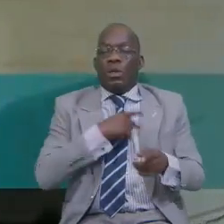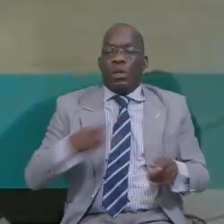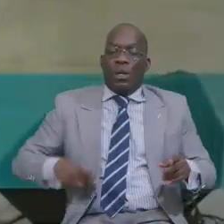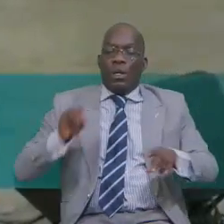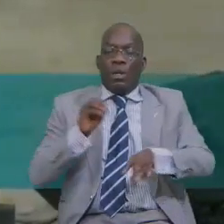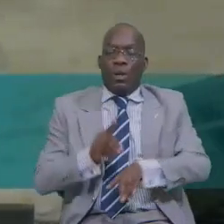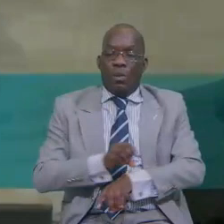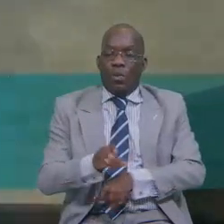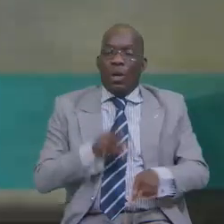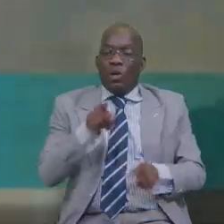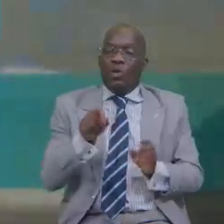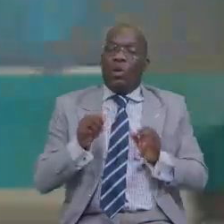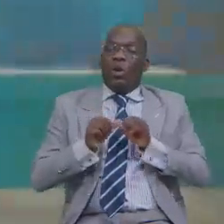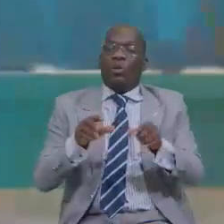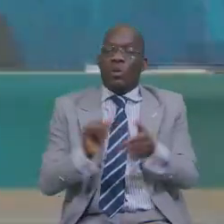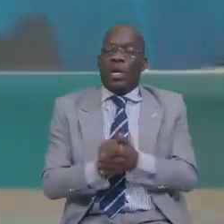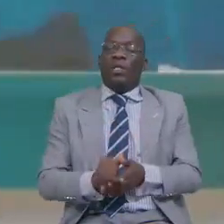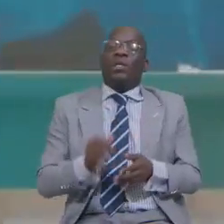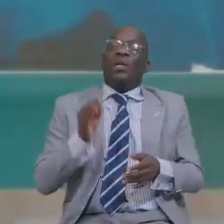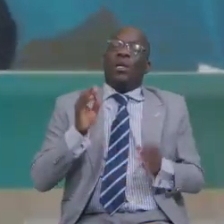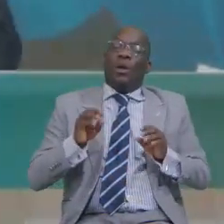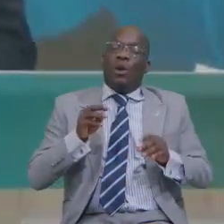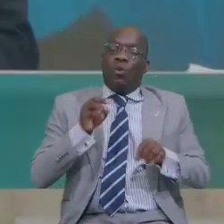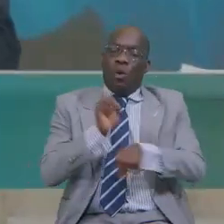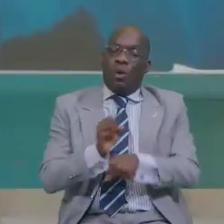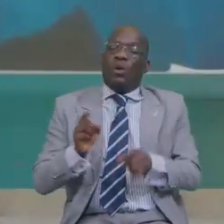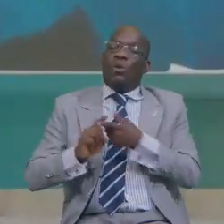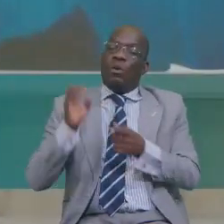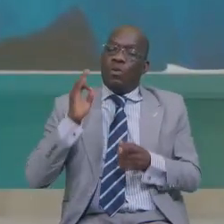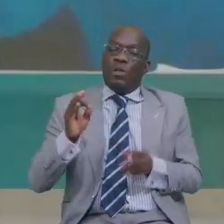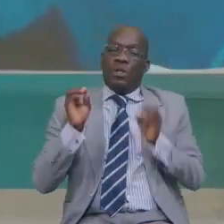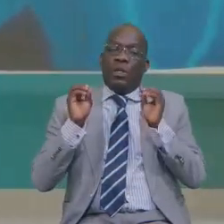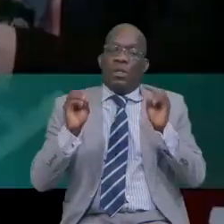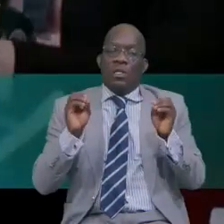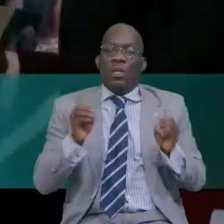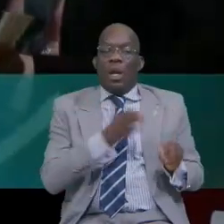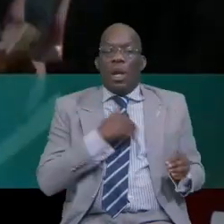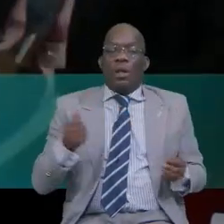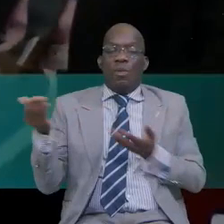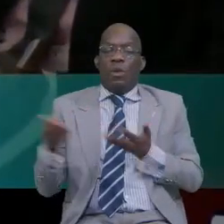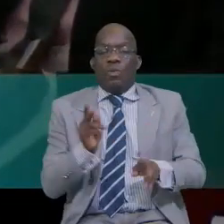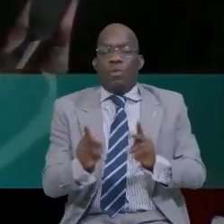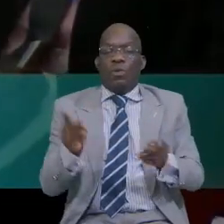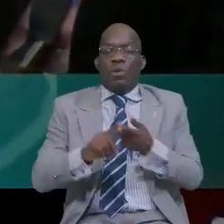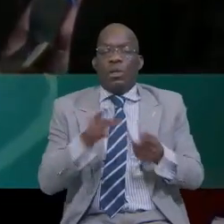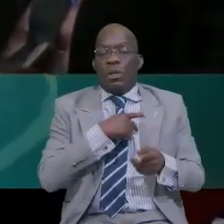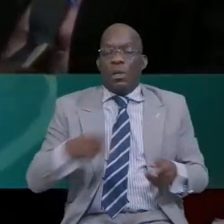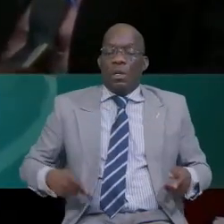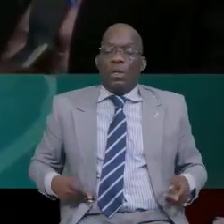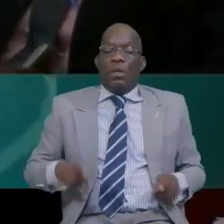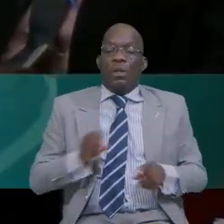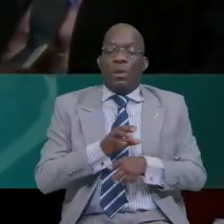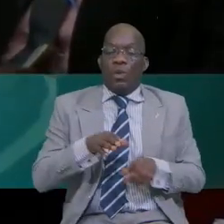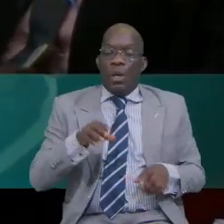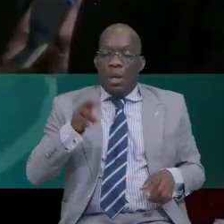to heal. We're looking at Matthew chapter 9 verse 35. Matthew chapter 9 verse 35. And Jesus